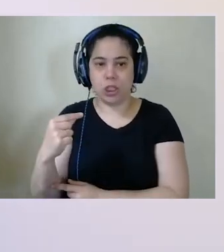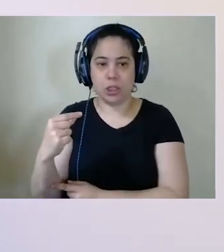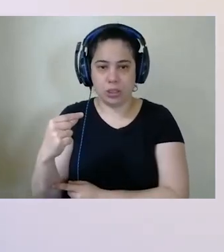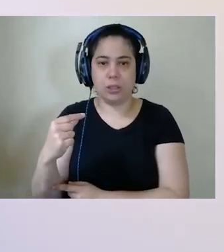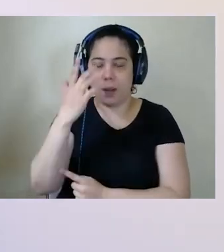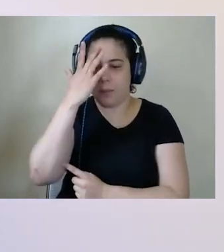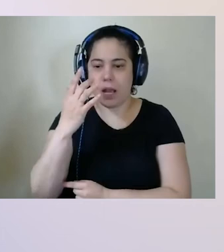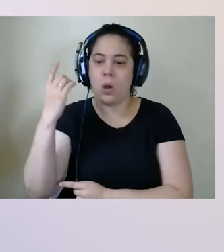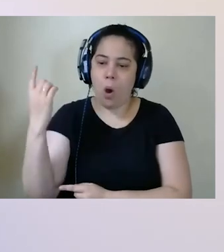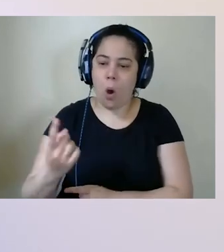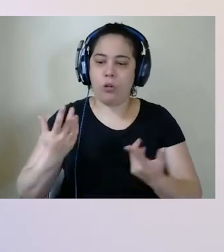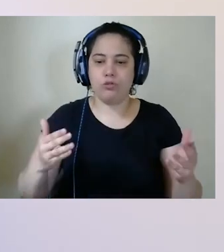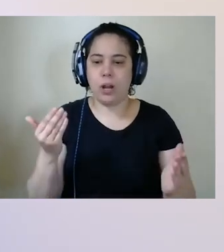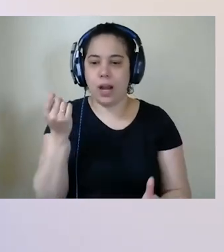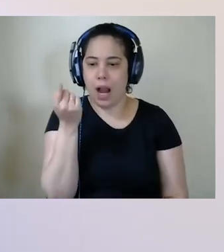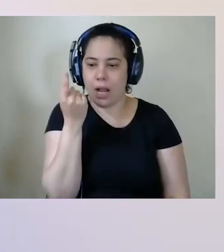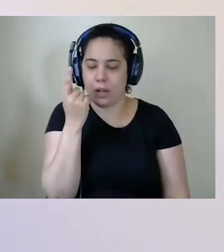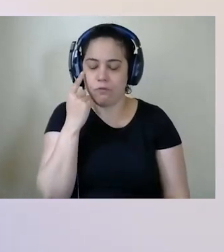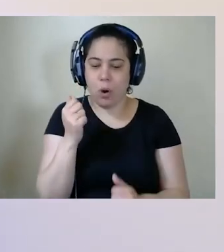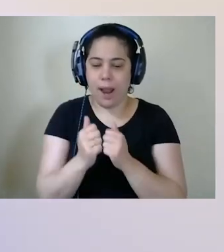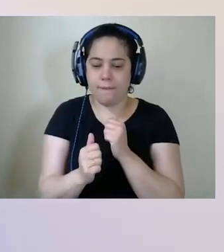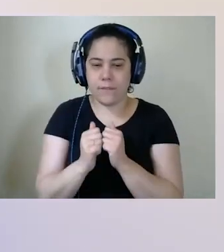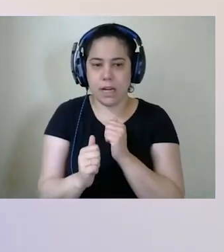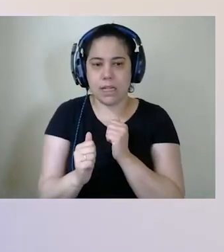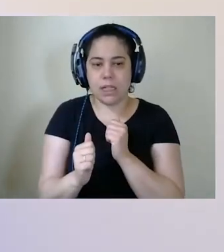an understanding built into every